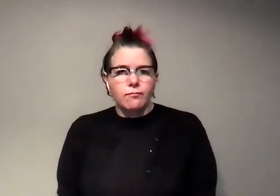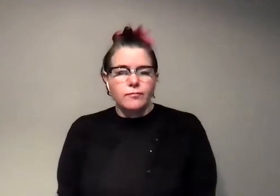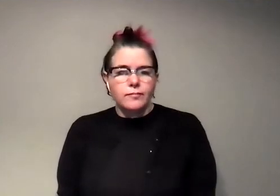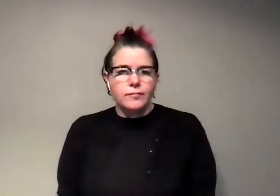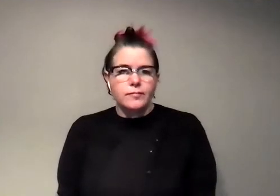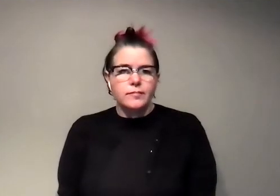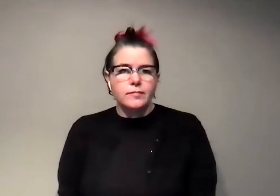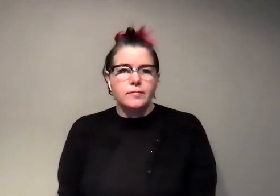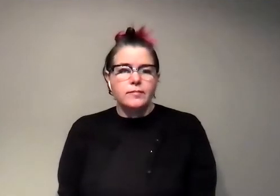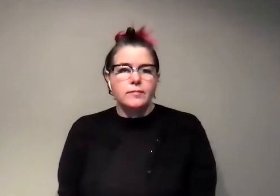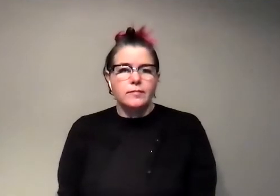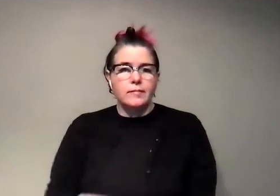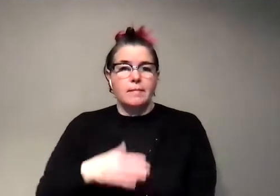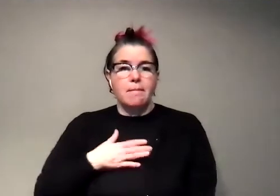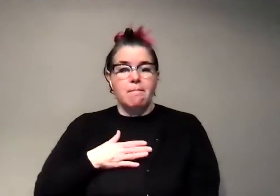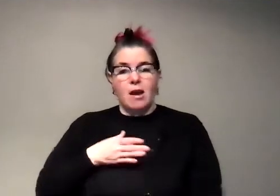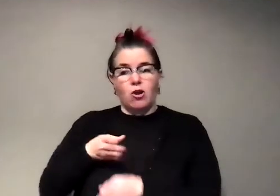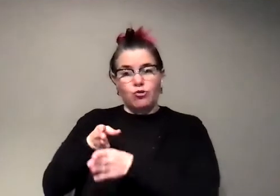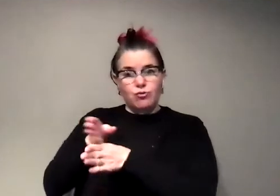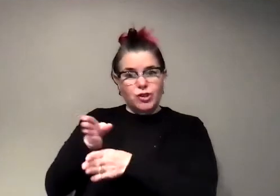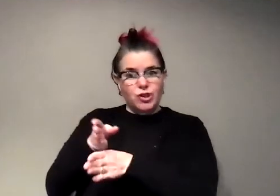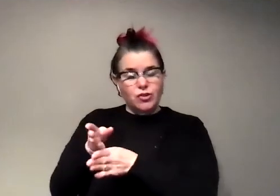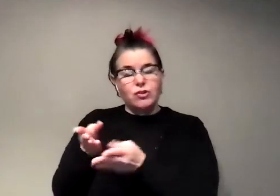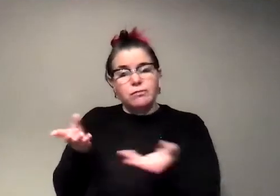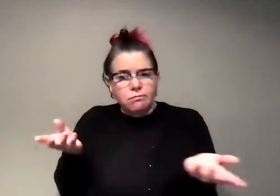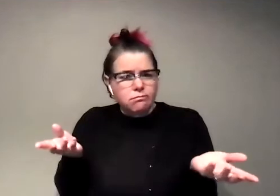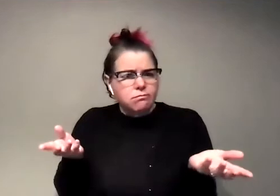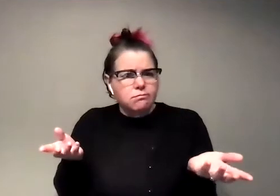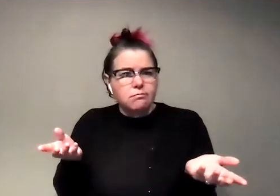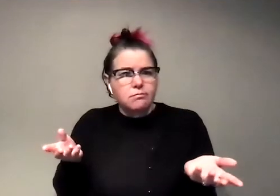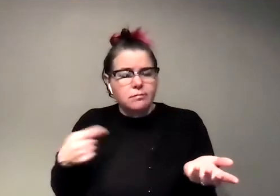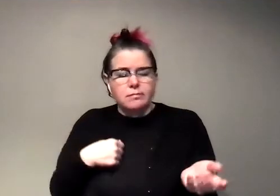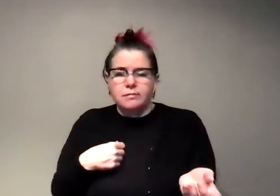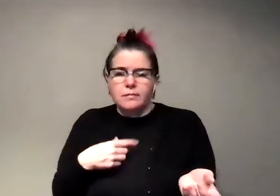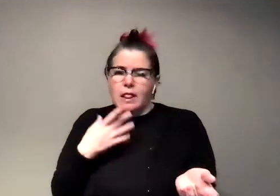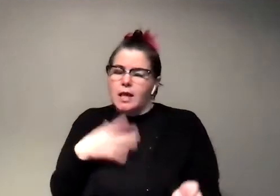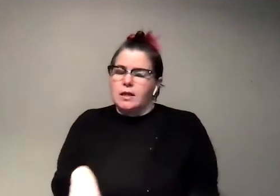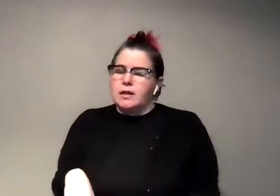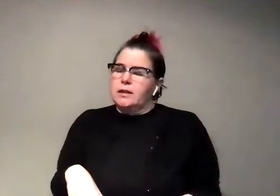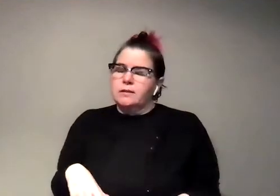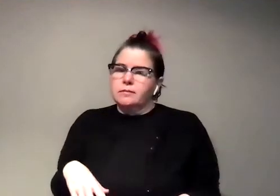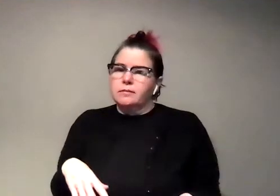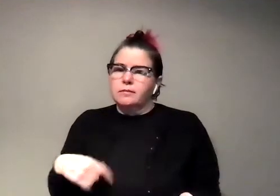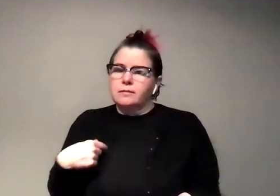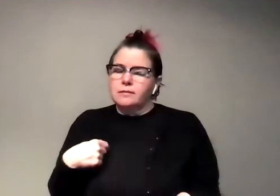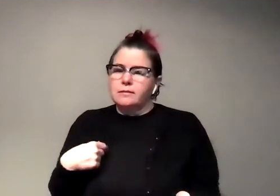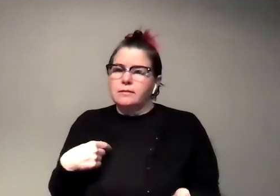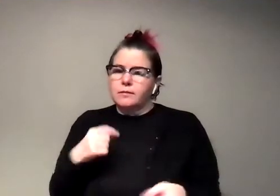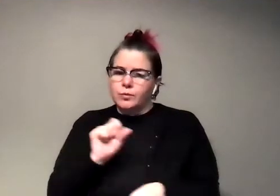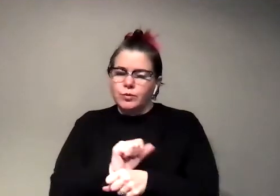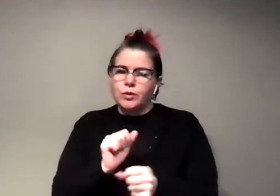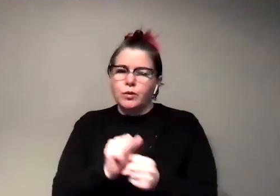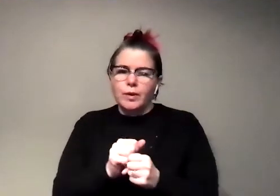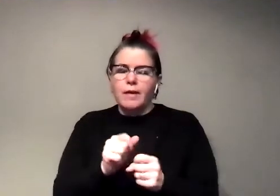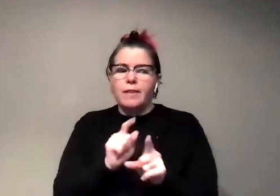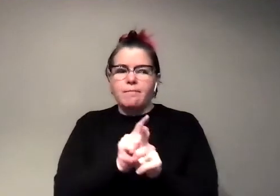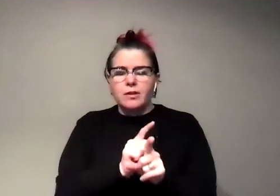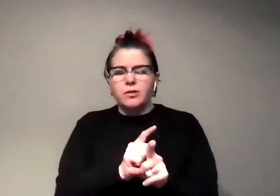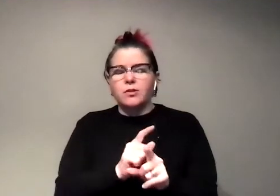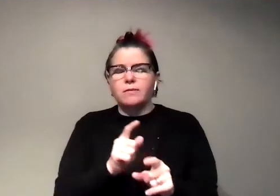as my career, yeah, I've been lucky enough to, have worked with and be mentored by some